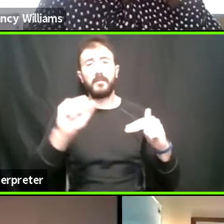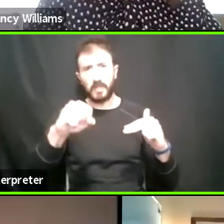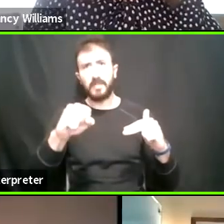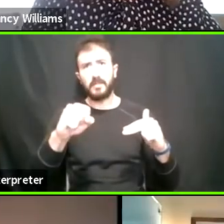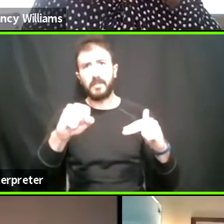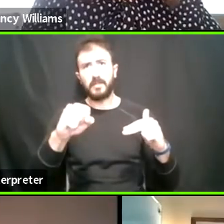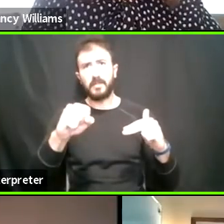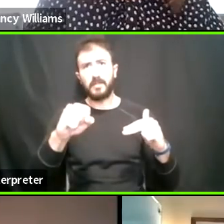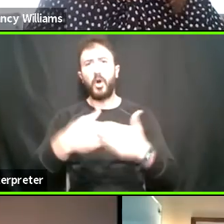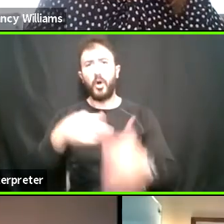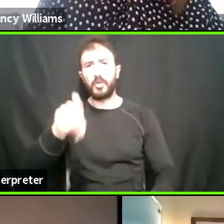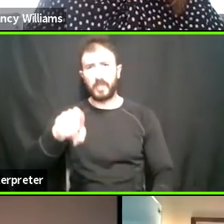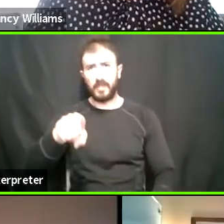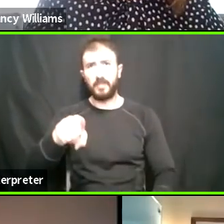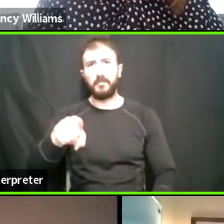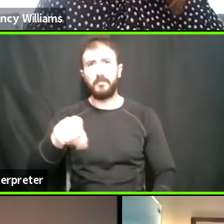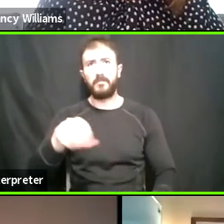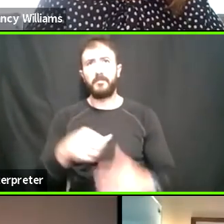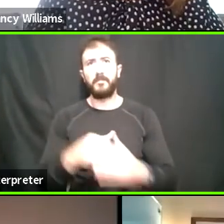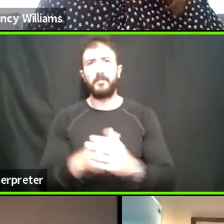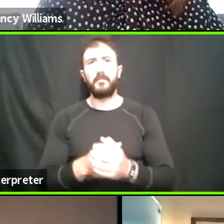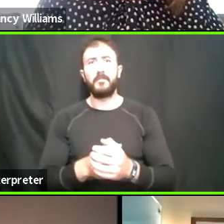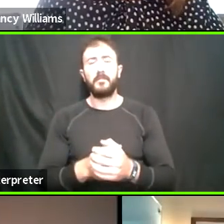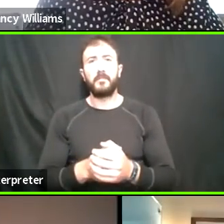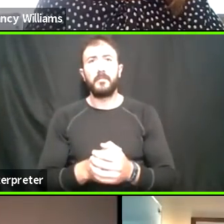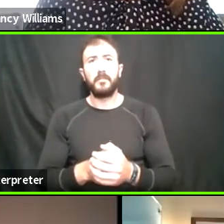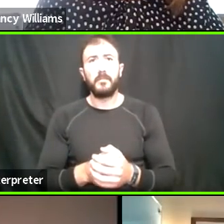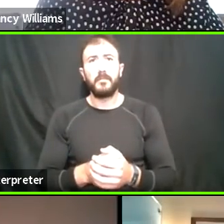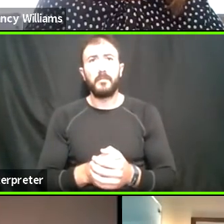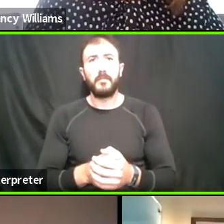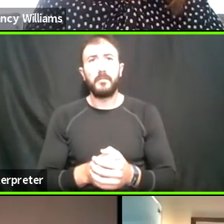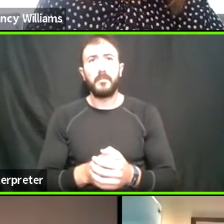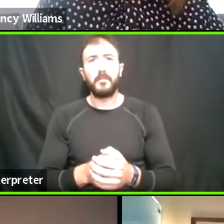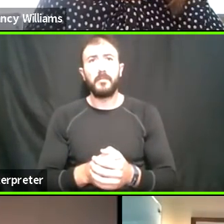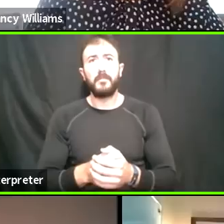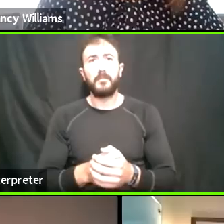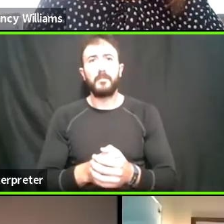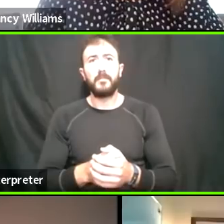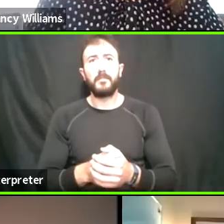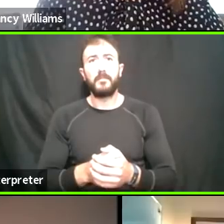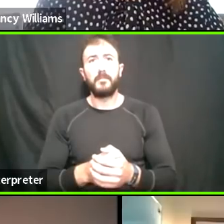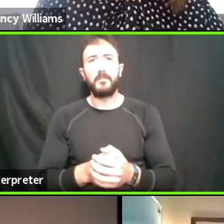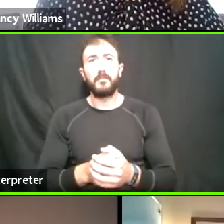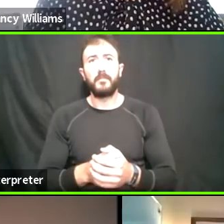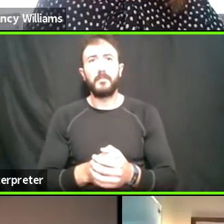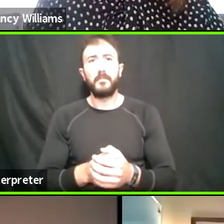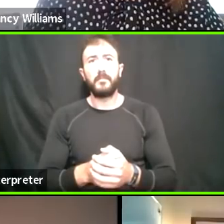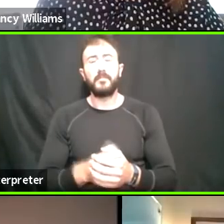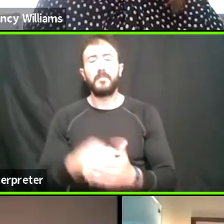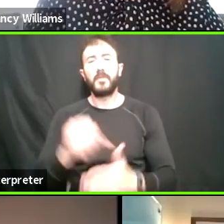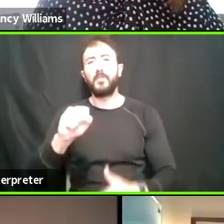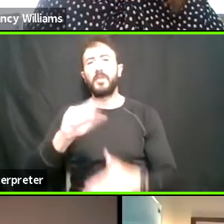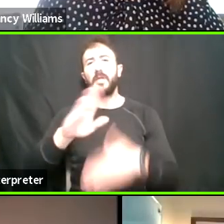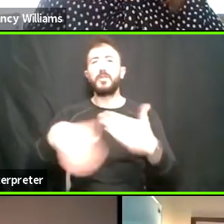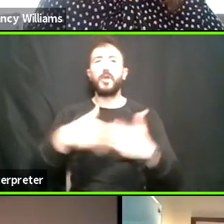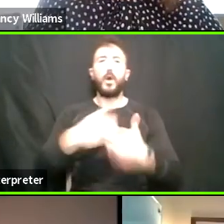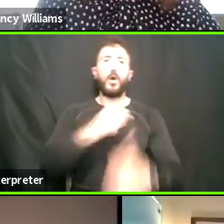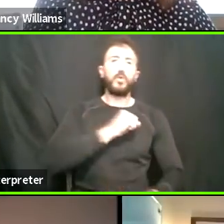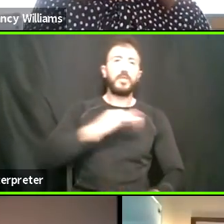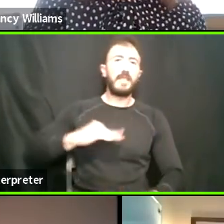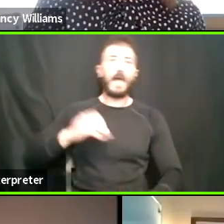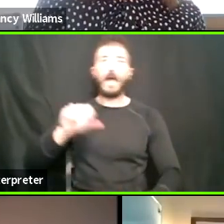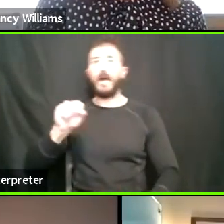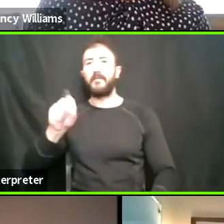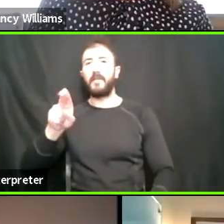that a little further in terms of what we do for those individuals, but they definitely complete the health check app. And how about